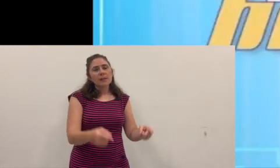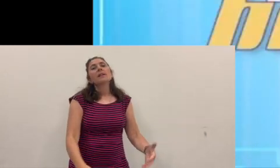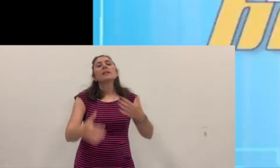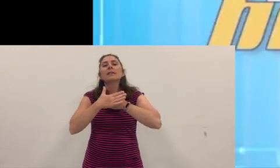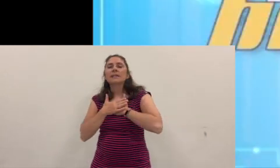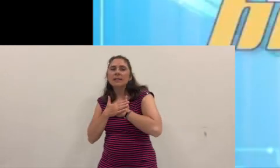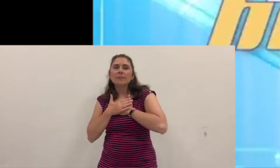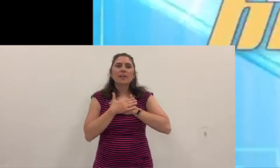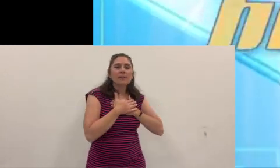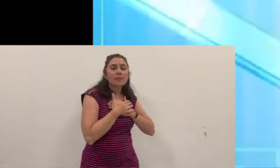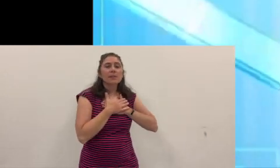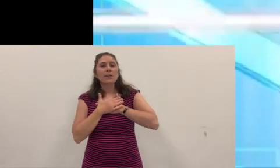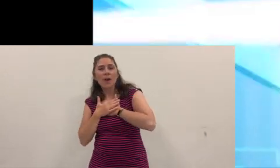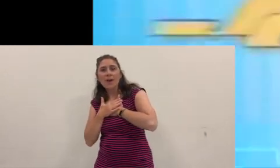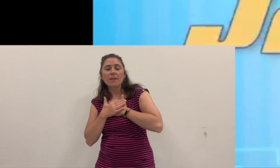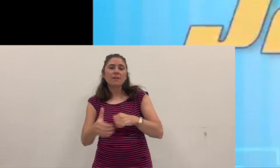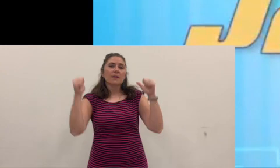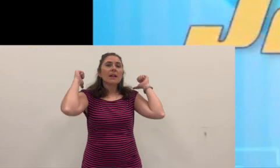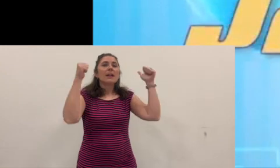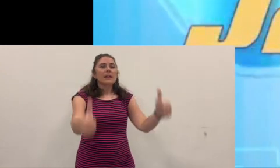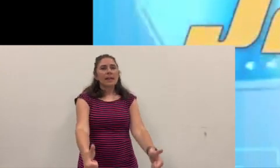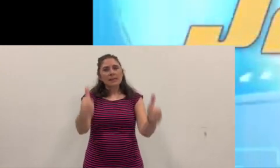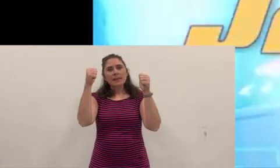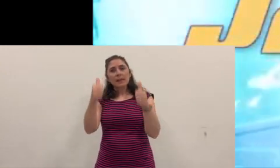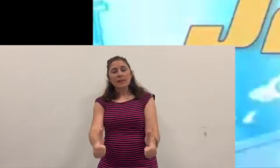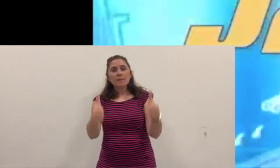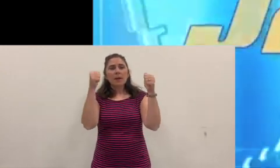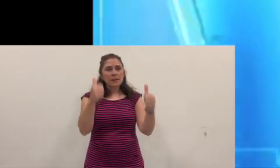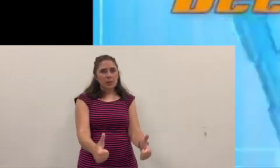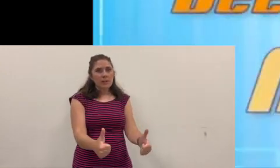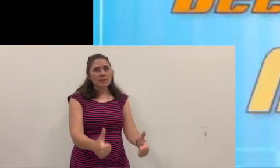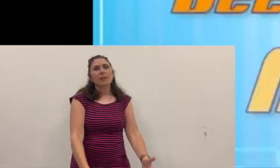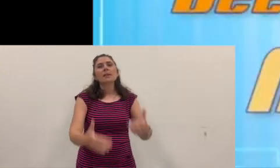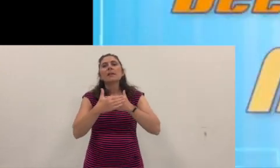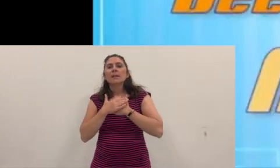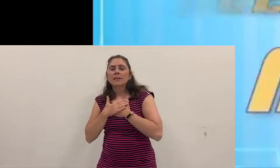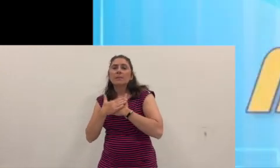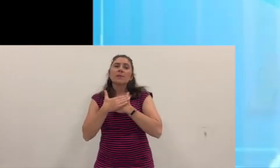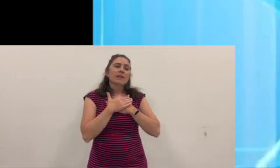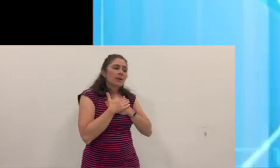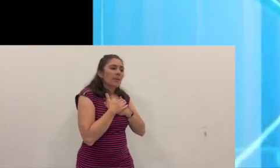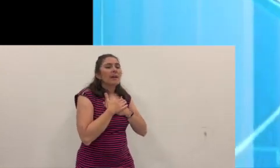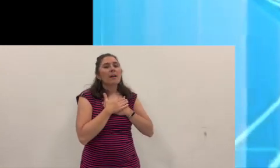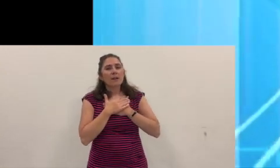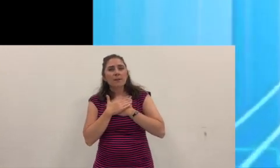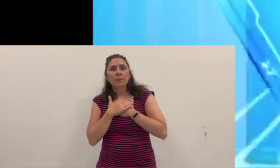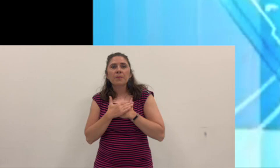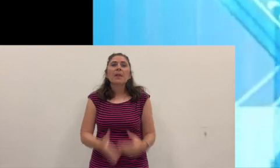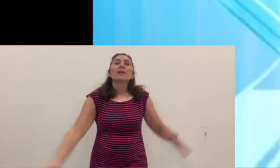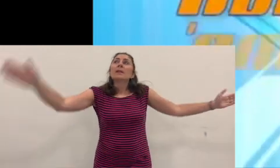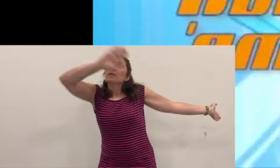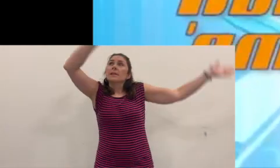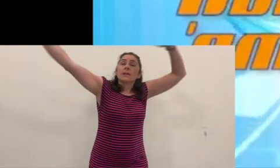Jesus, deep down in your heart, yeah. Yes, I love my Jesus, deep down in my heart. Put your